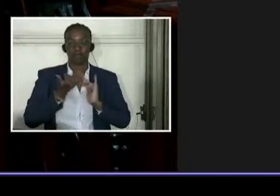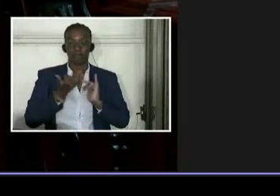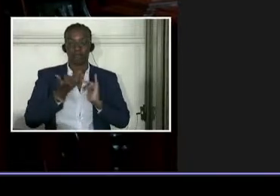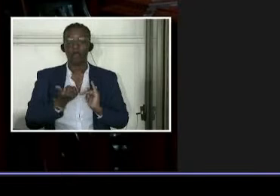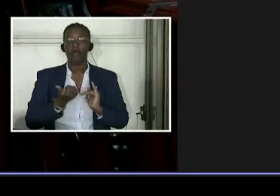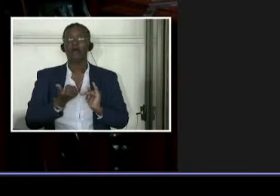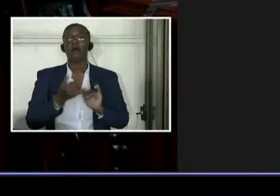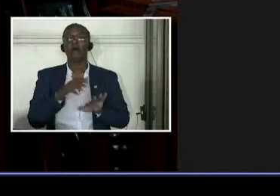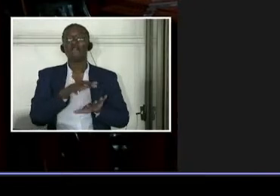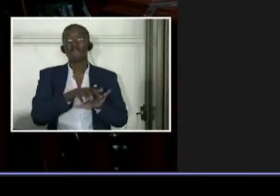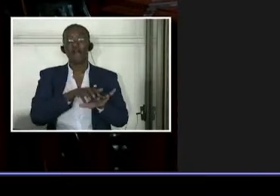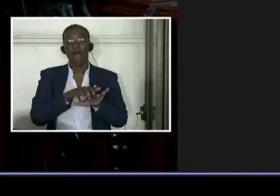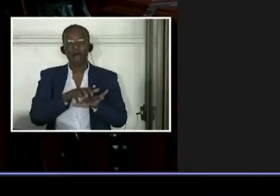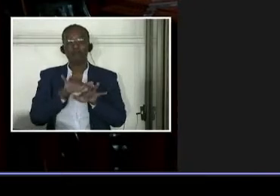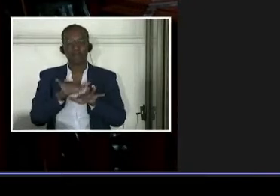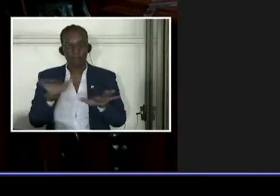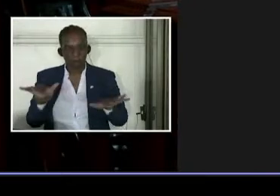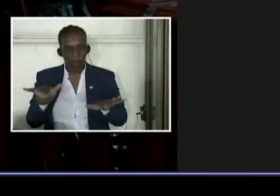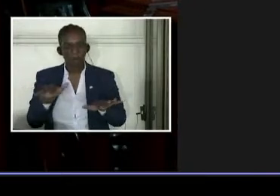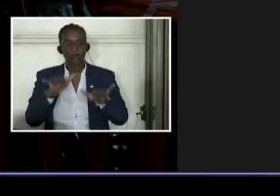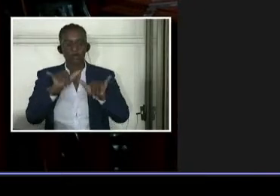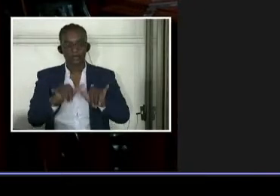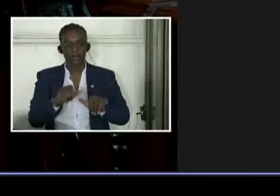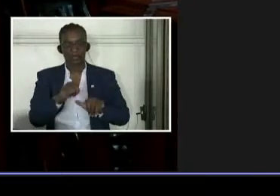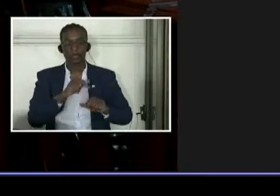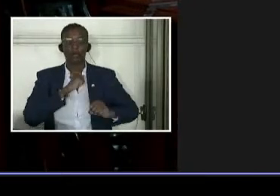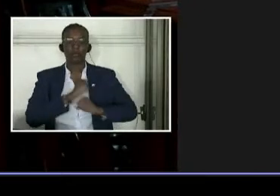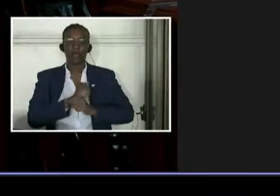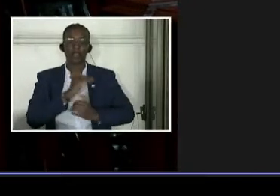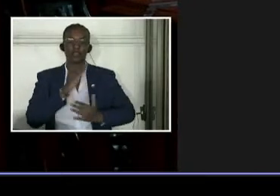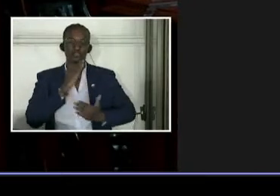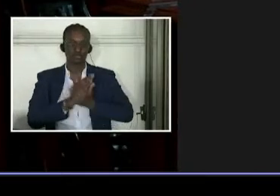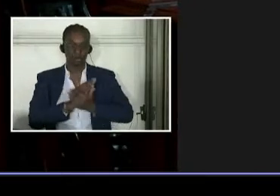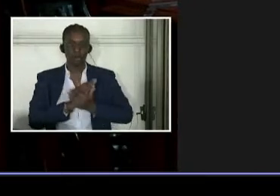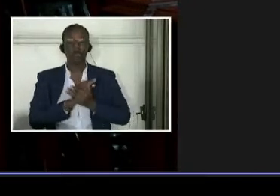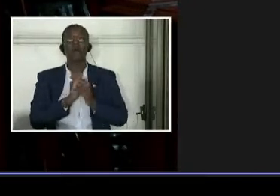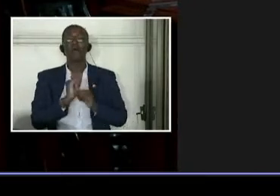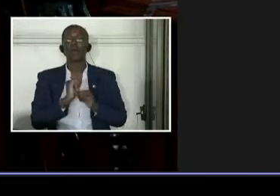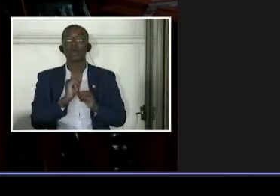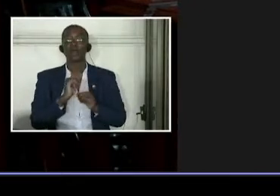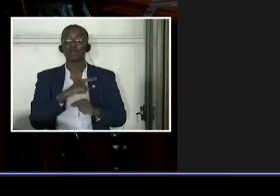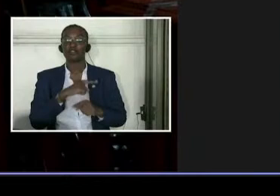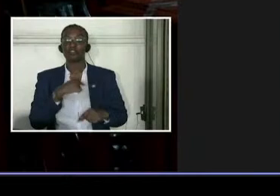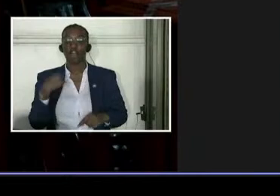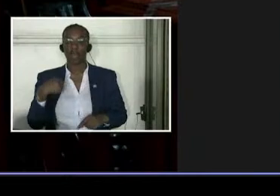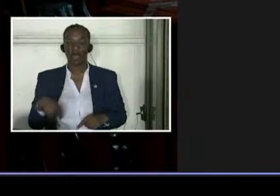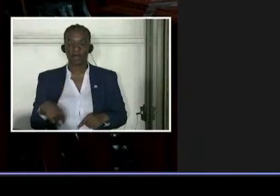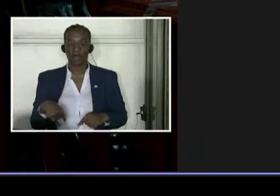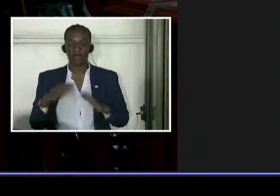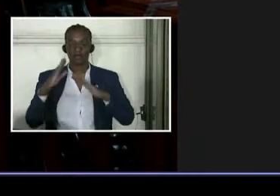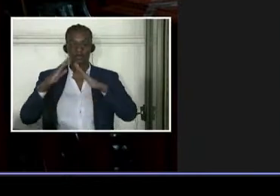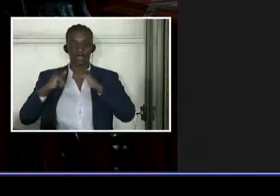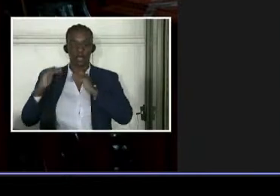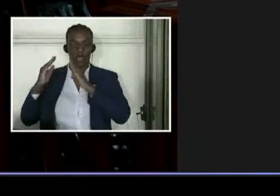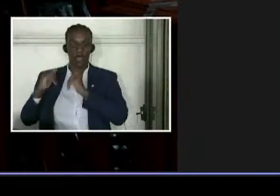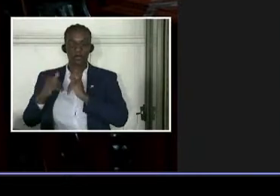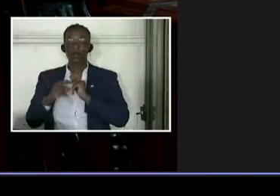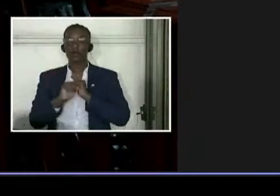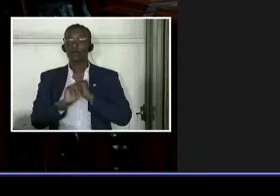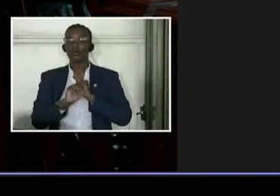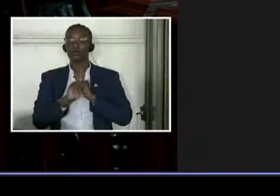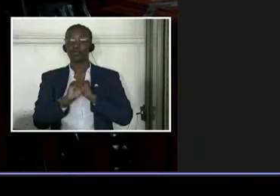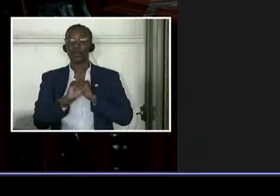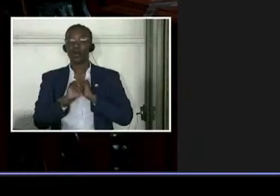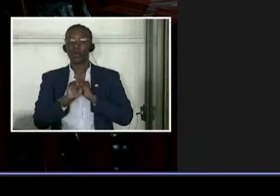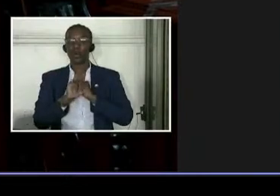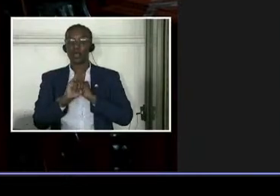for farm dwellers. We are going to be making sure that we deal with the Chinatown project in Umdoni local municipality,